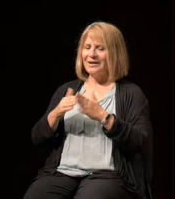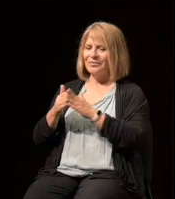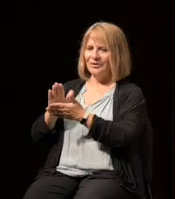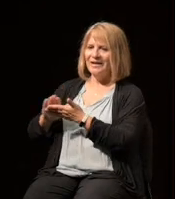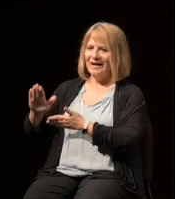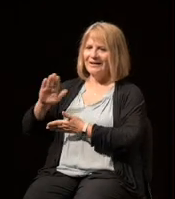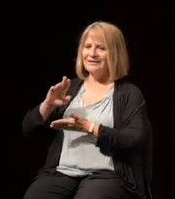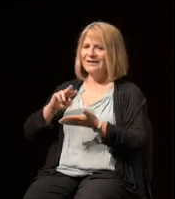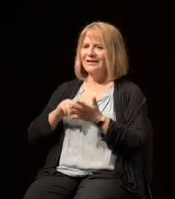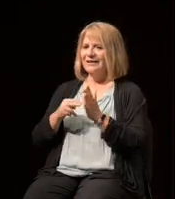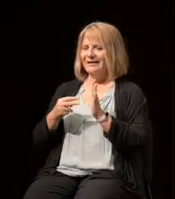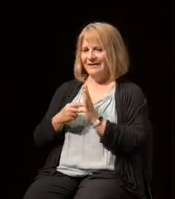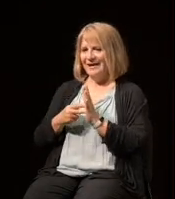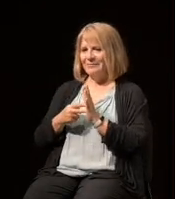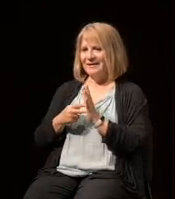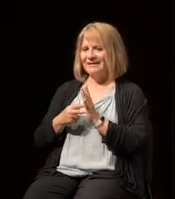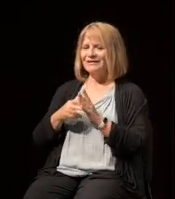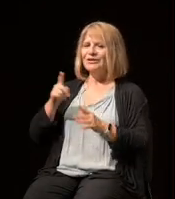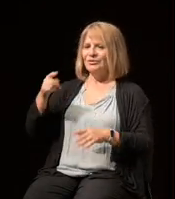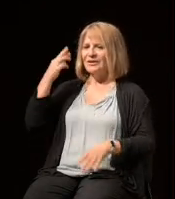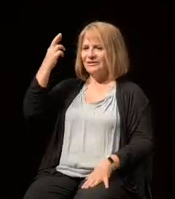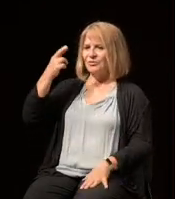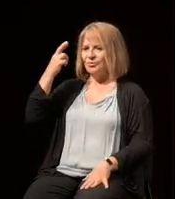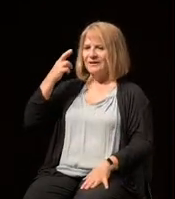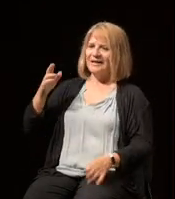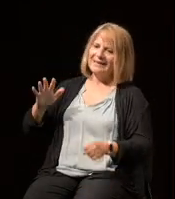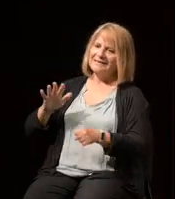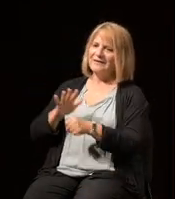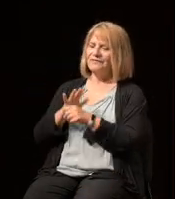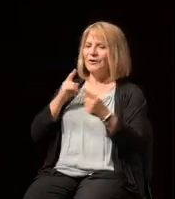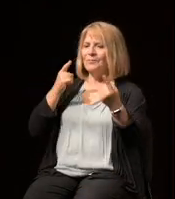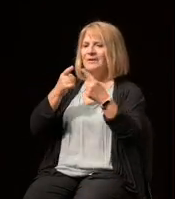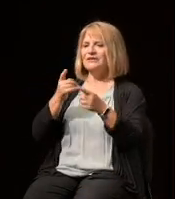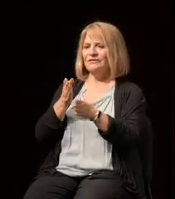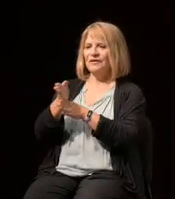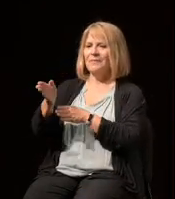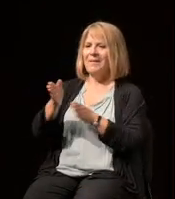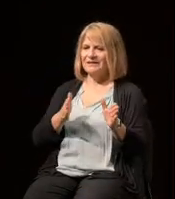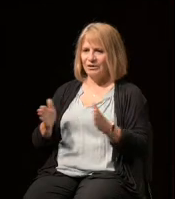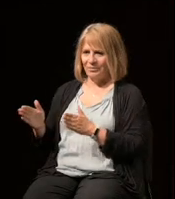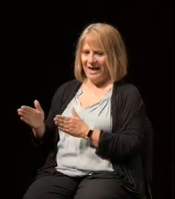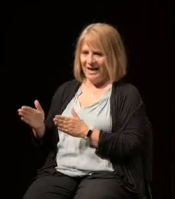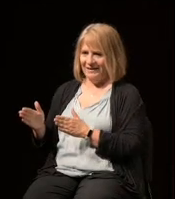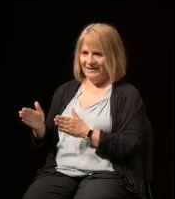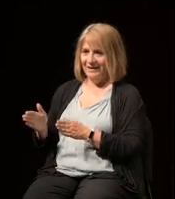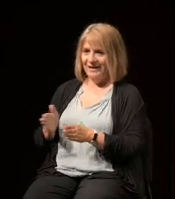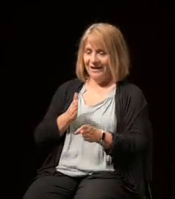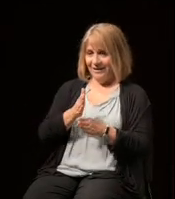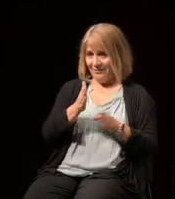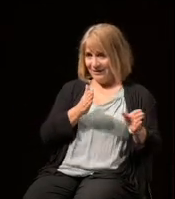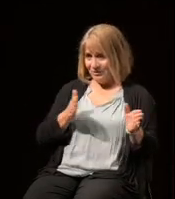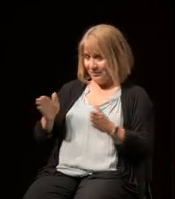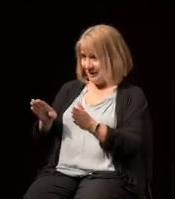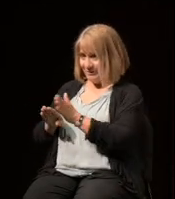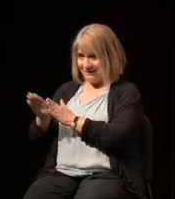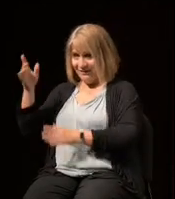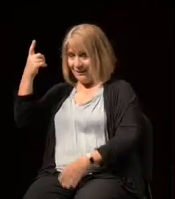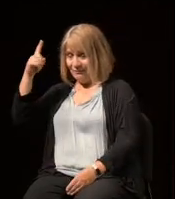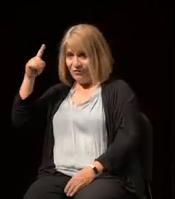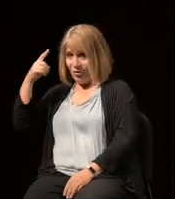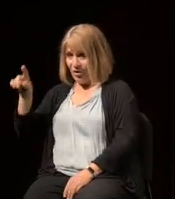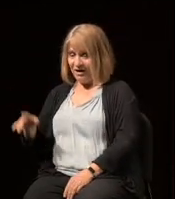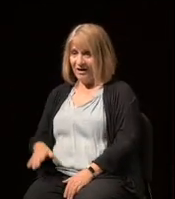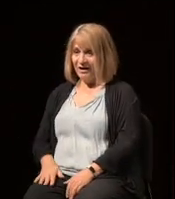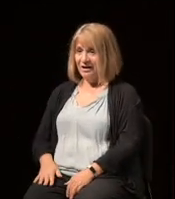get to realize the full mission of the master plan. And the master plan was developed so that